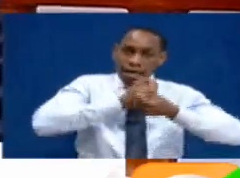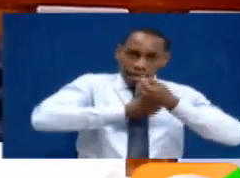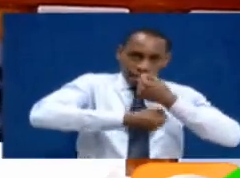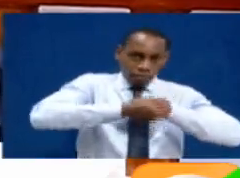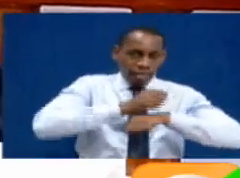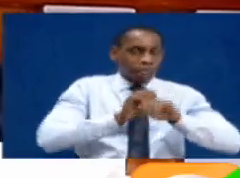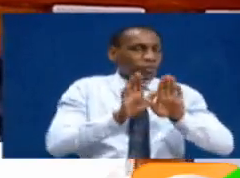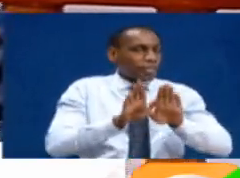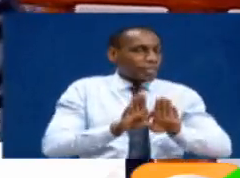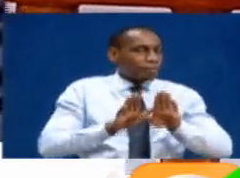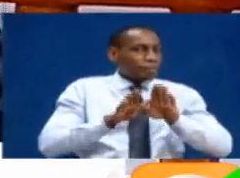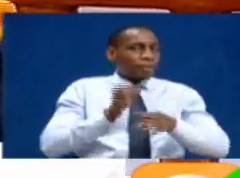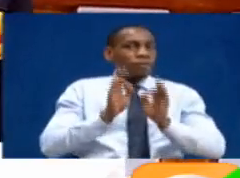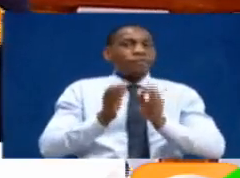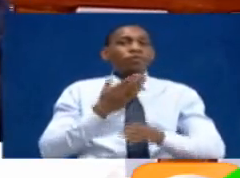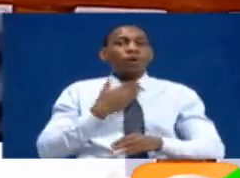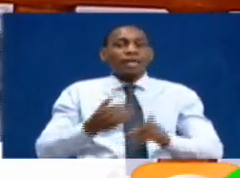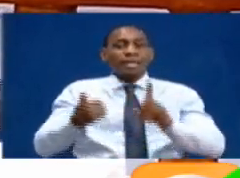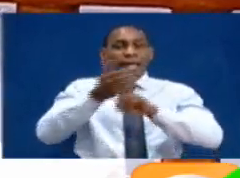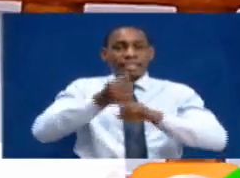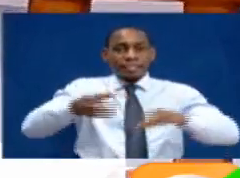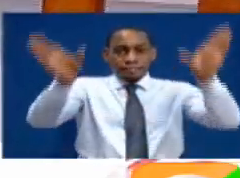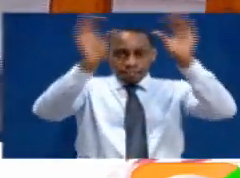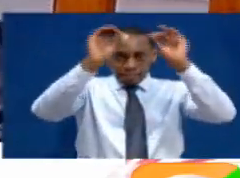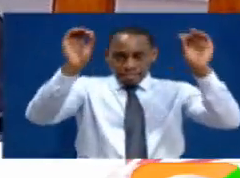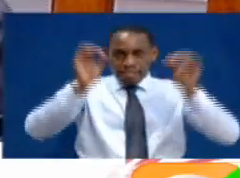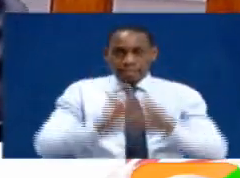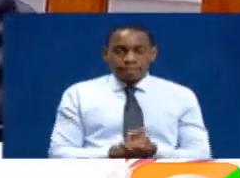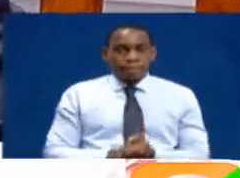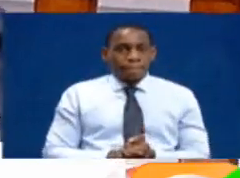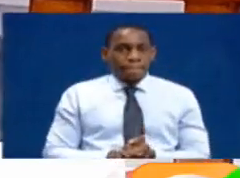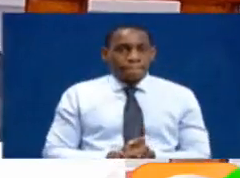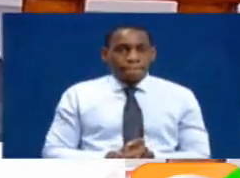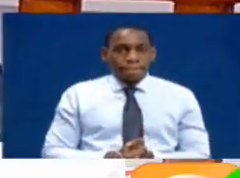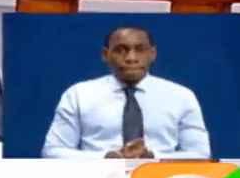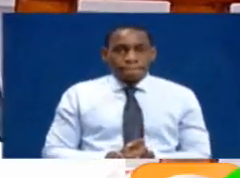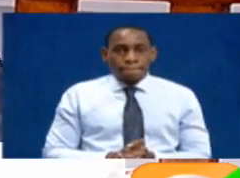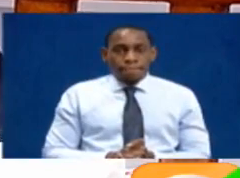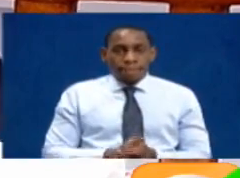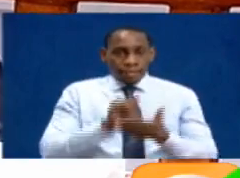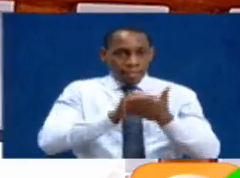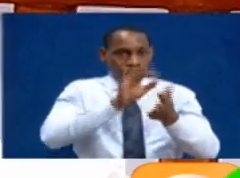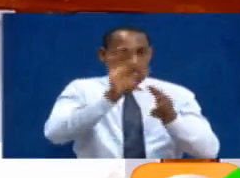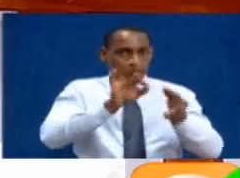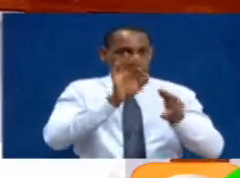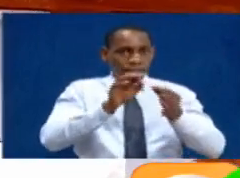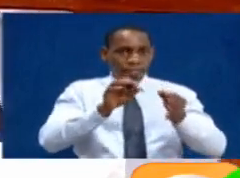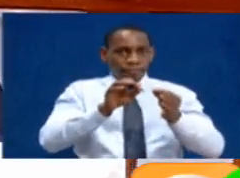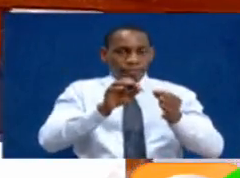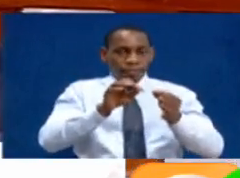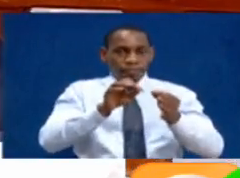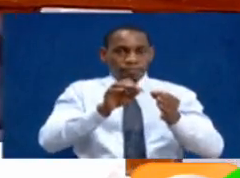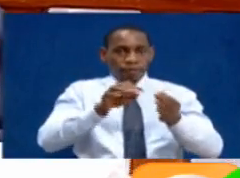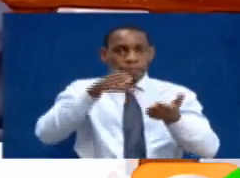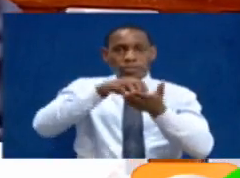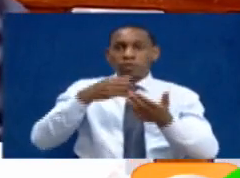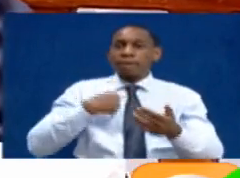when you want to become a president. But because, and also you must know, presidency, that particular position. There are a lot of